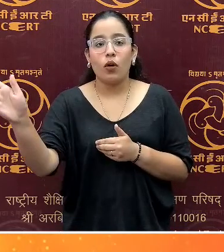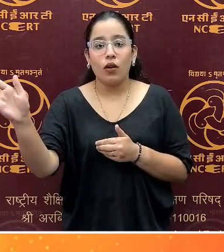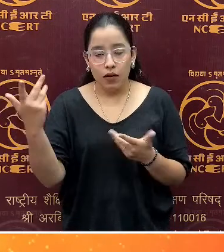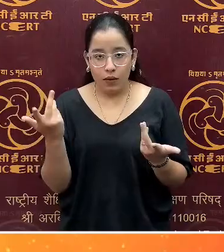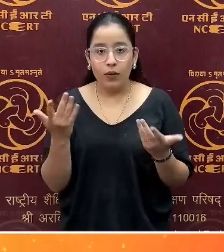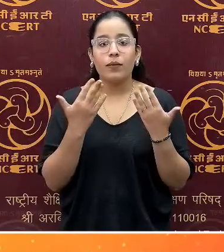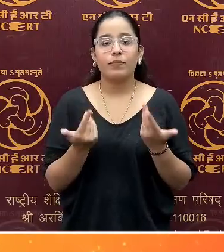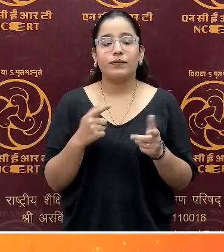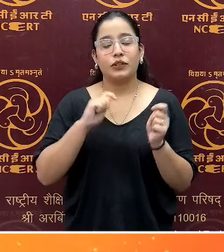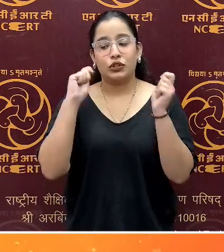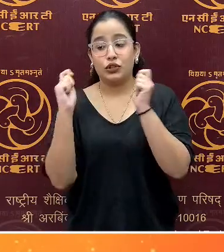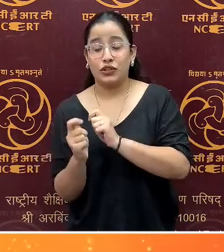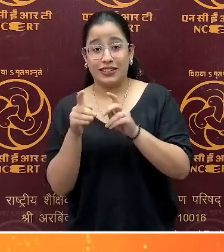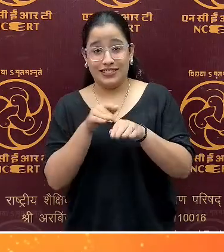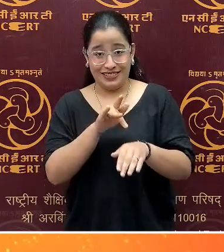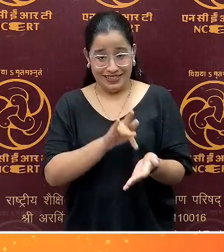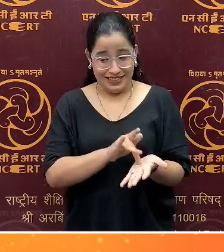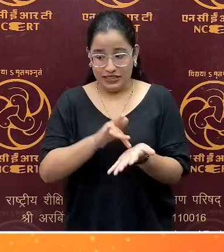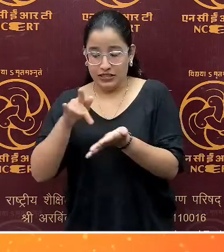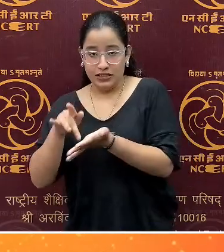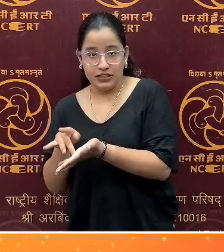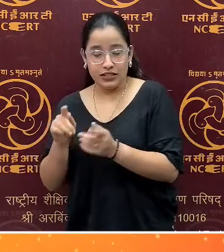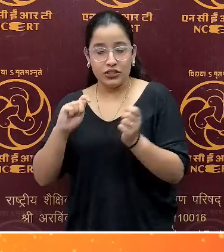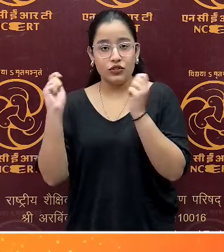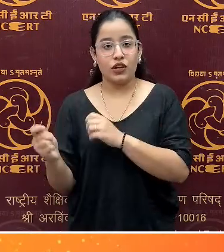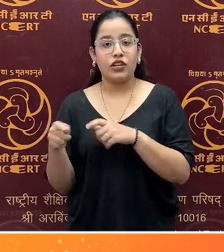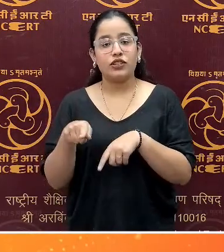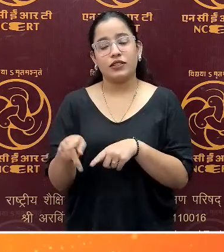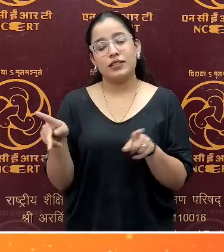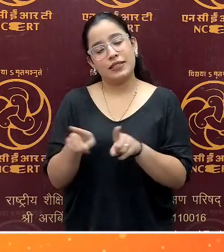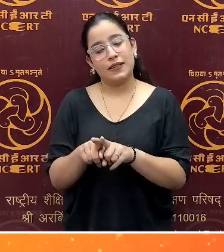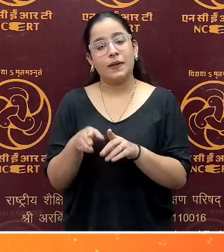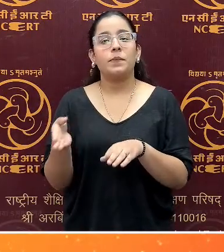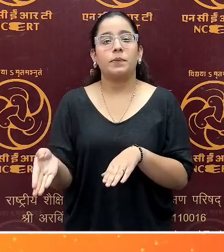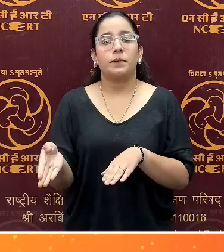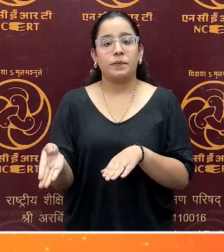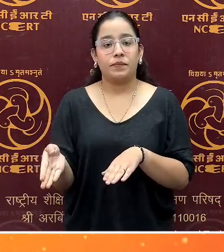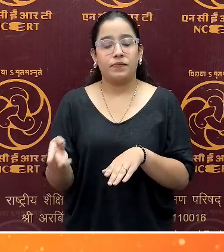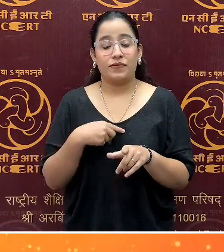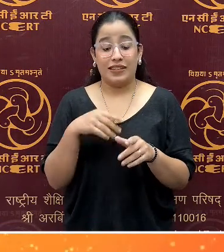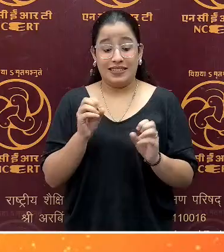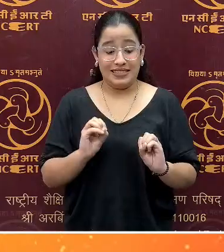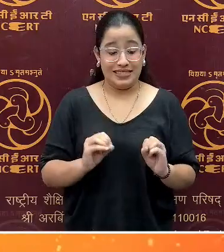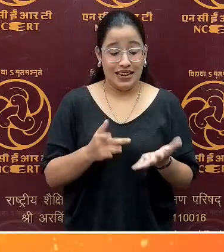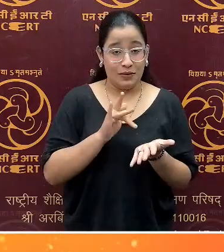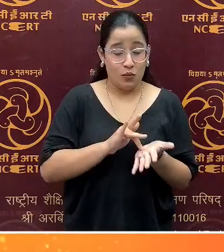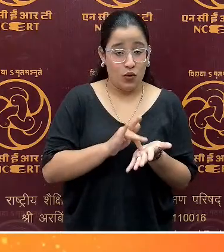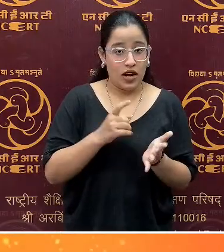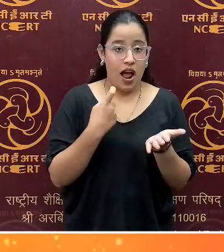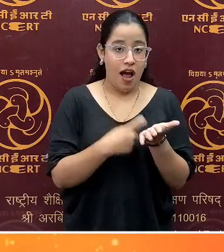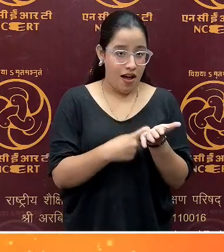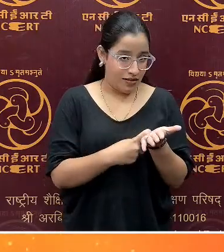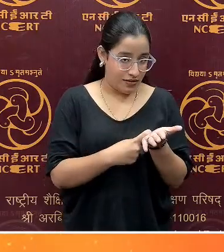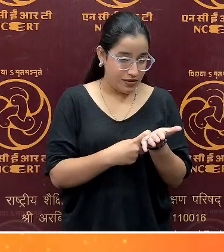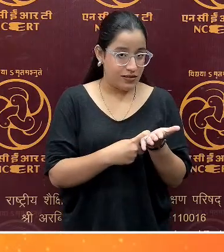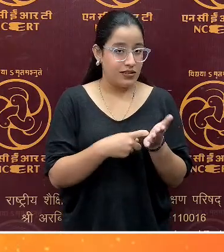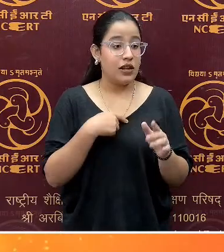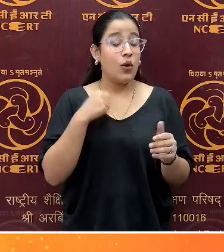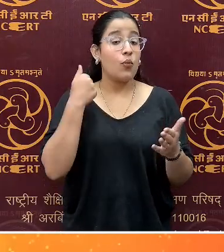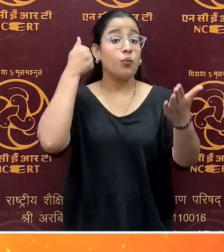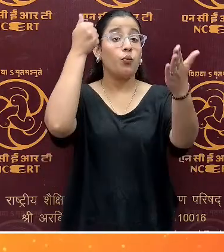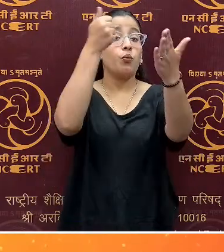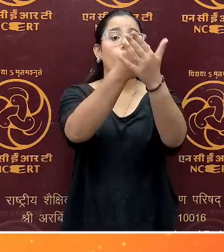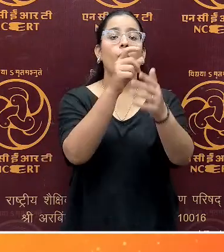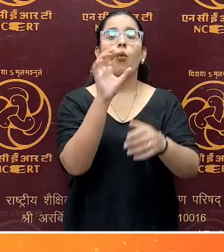this change of initial and terminal point will change. So now initial point becomes R, the terminal point is